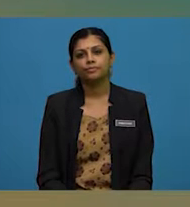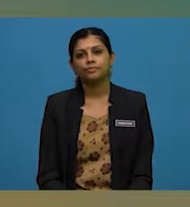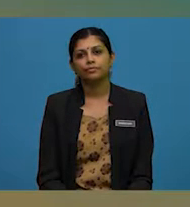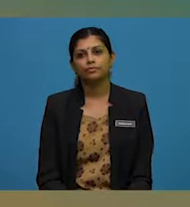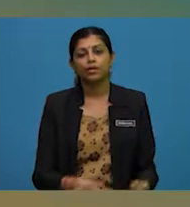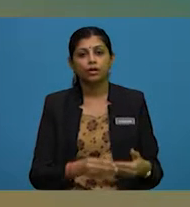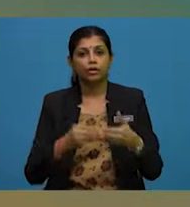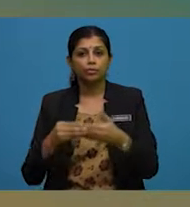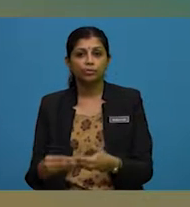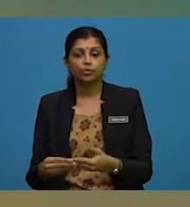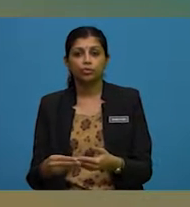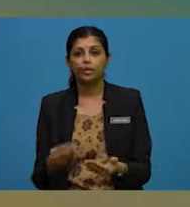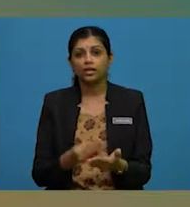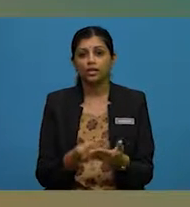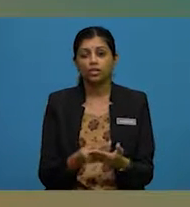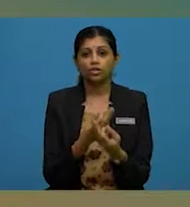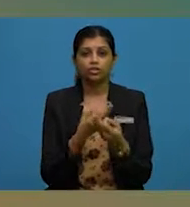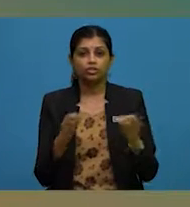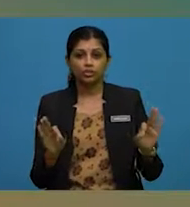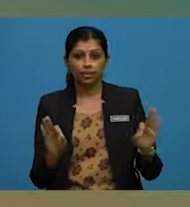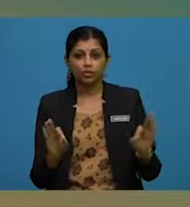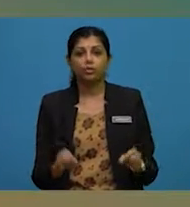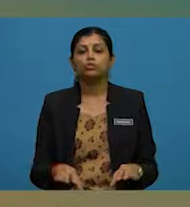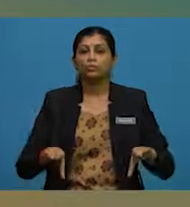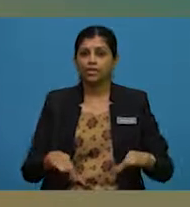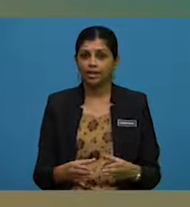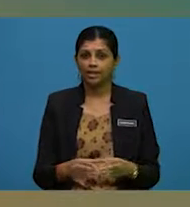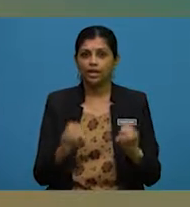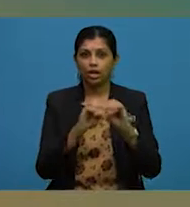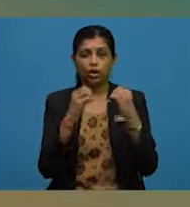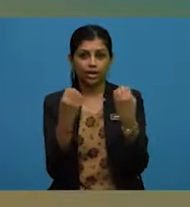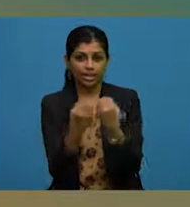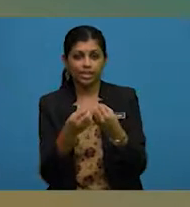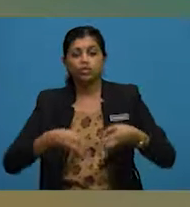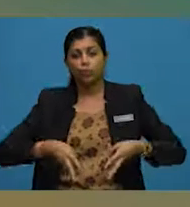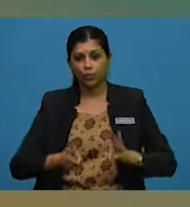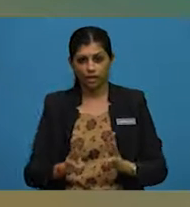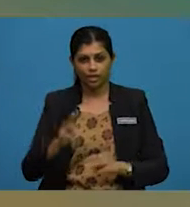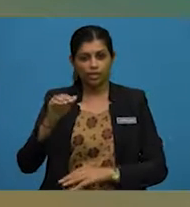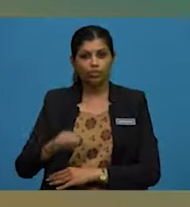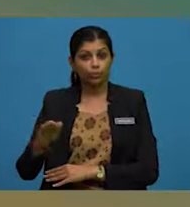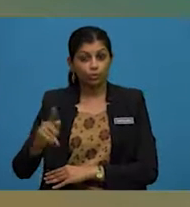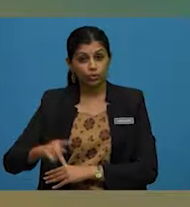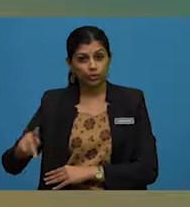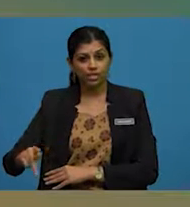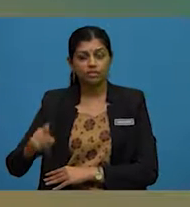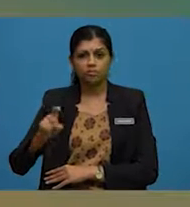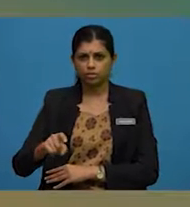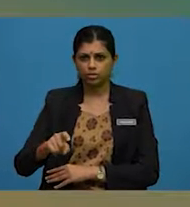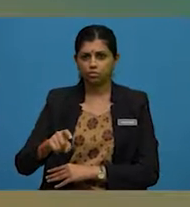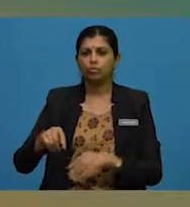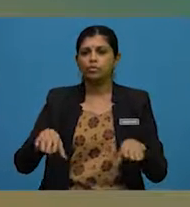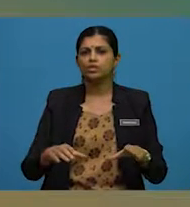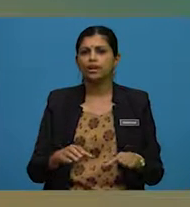Pursuing scholarships should be done in an organized way. Students need to put some